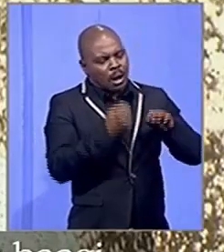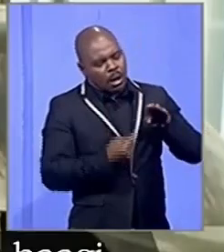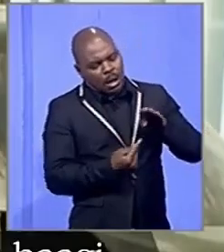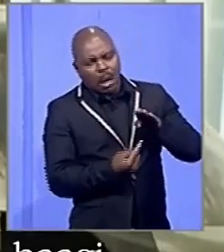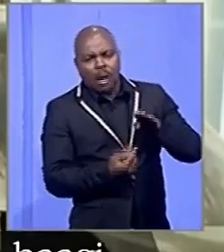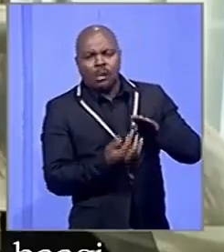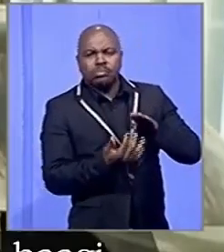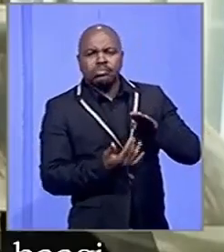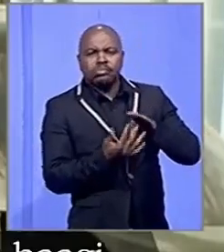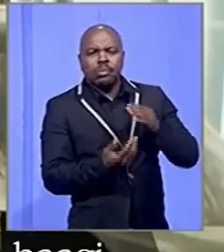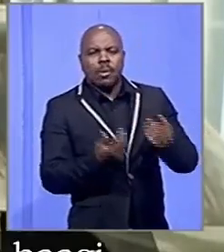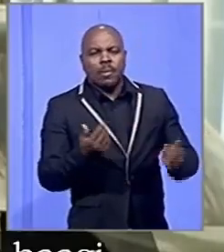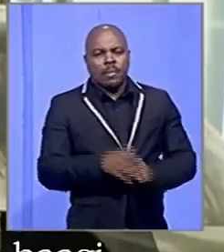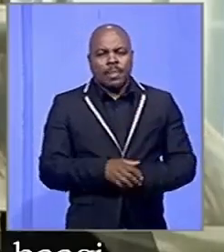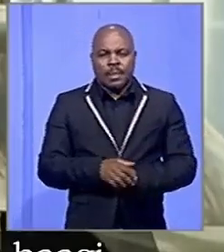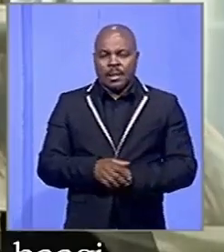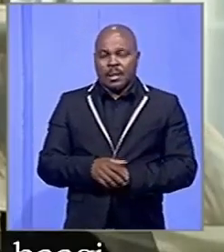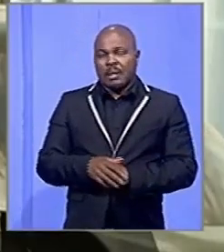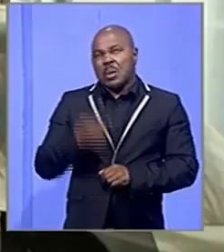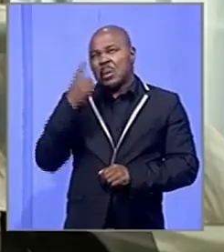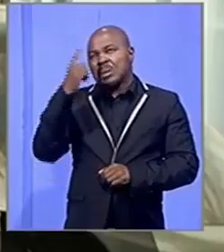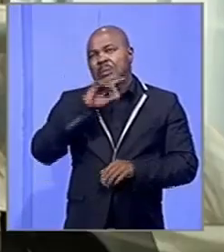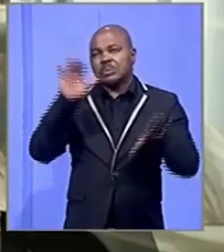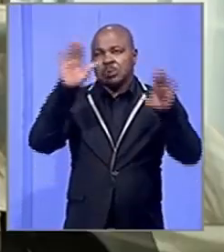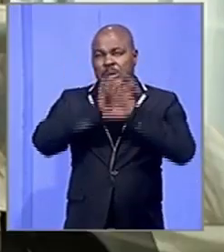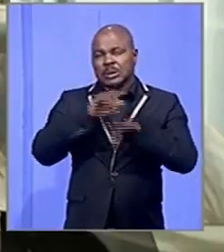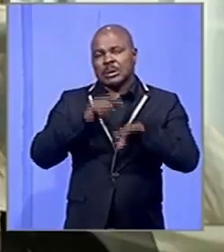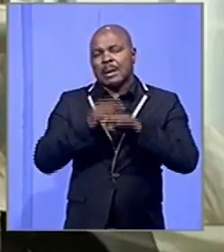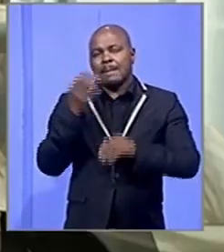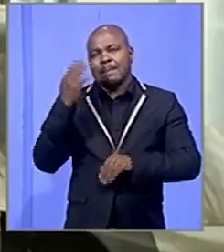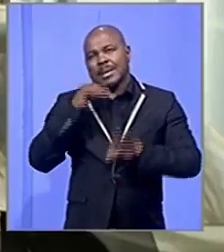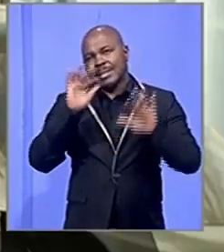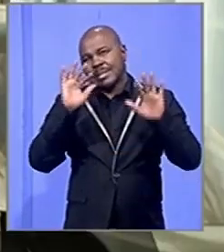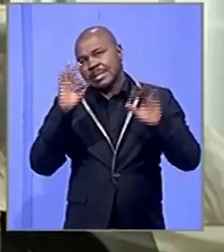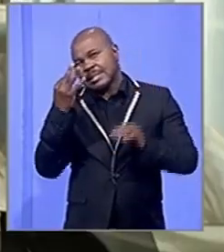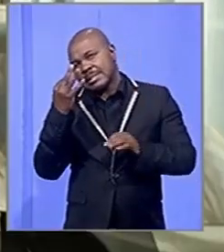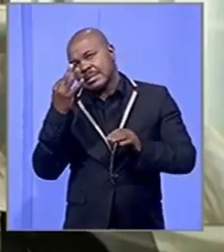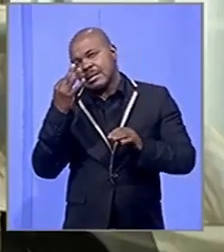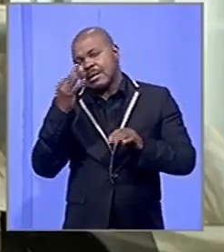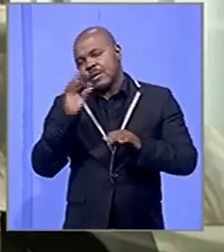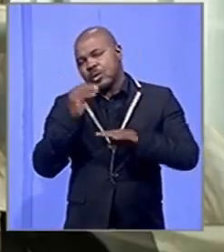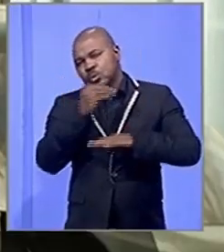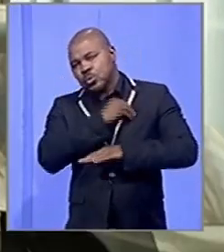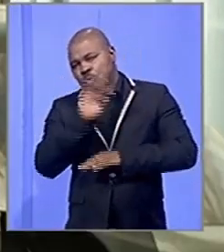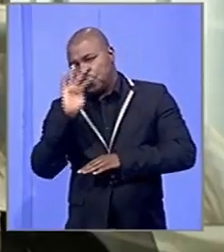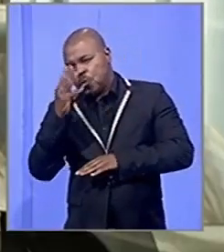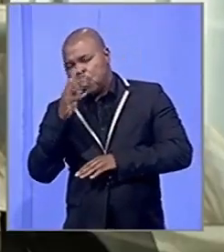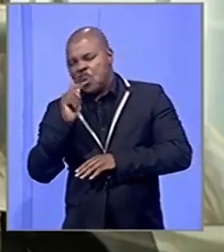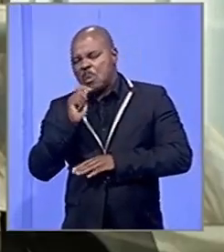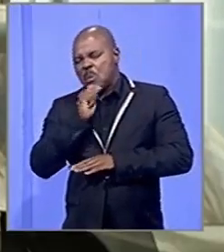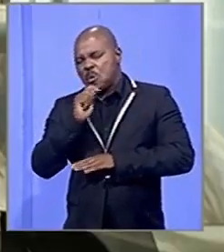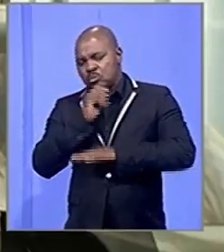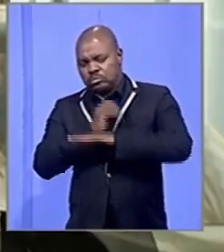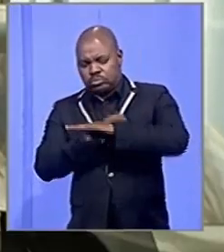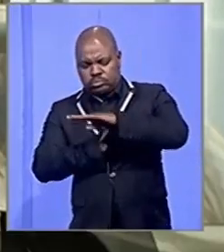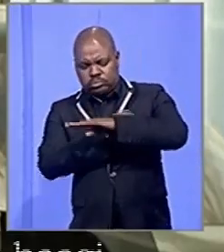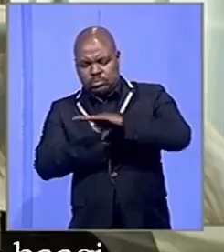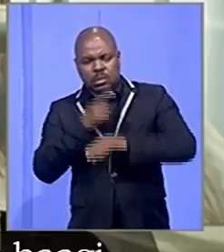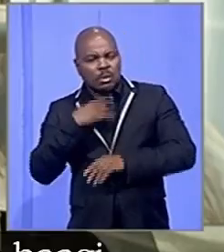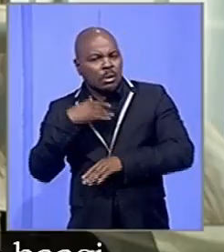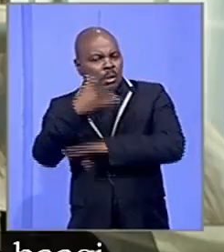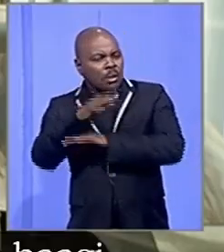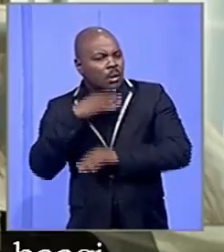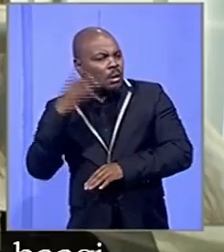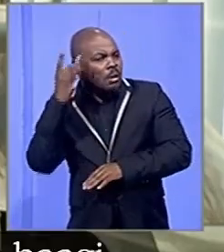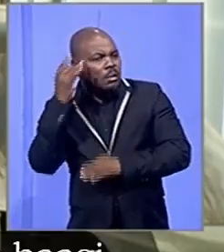koloi be ke robetse tšatšingwe bošego ka bo 3:04 ya masa and then ka kwa modumonyana ka